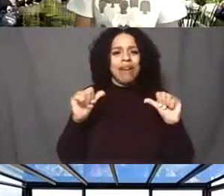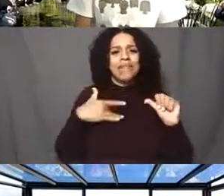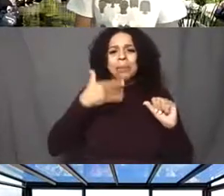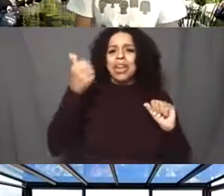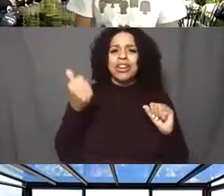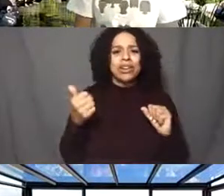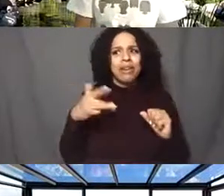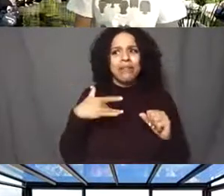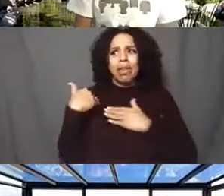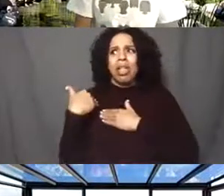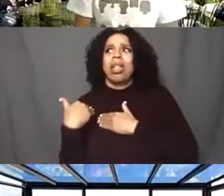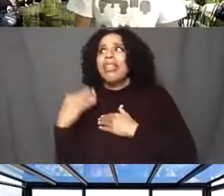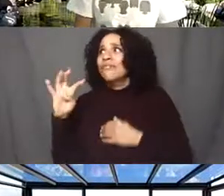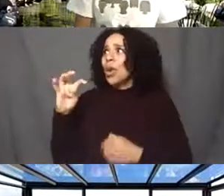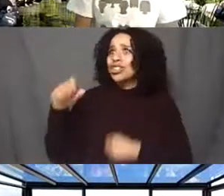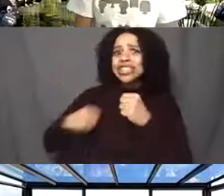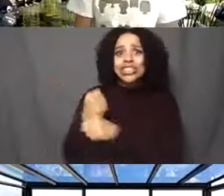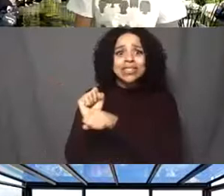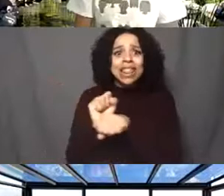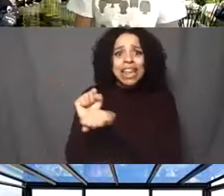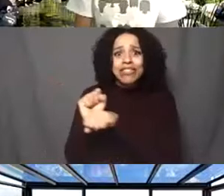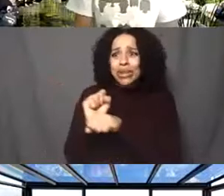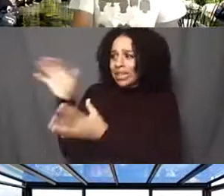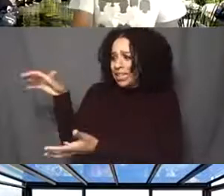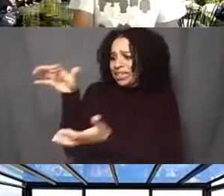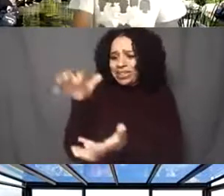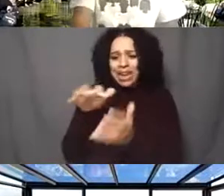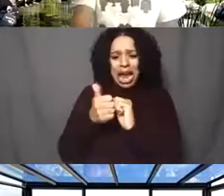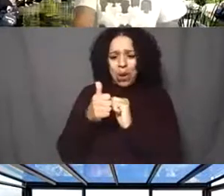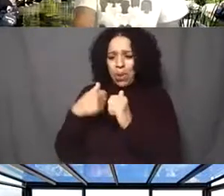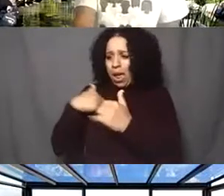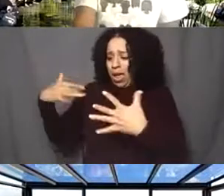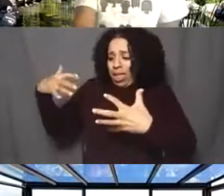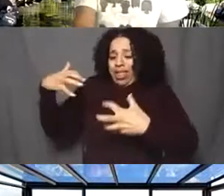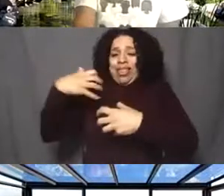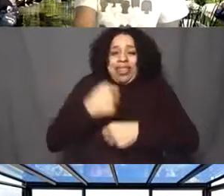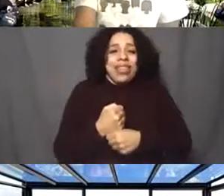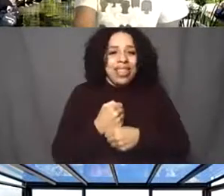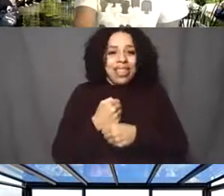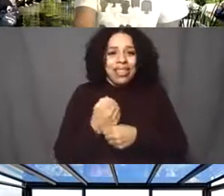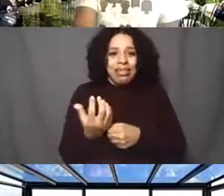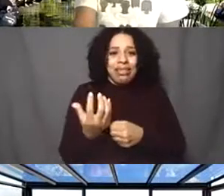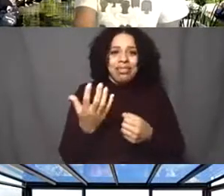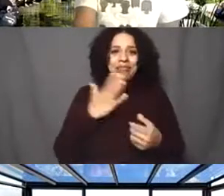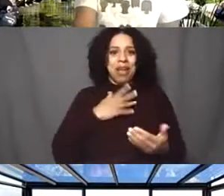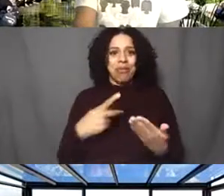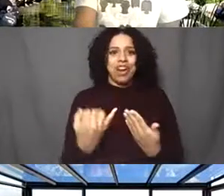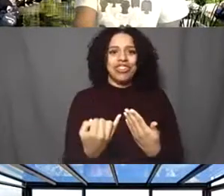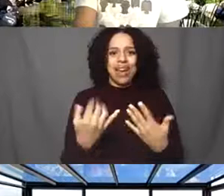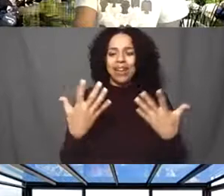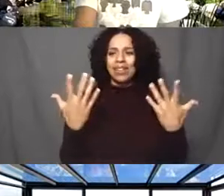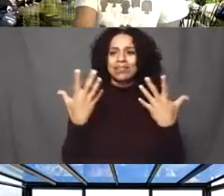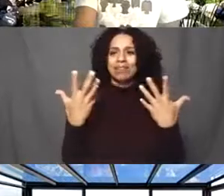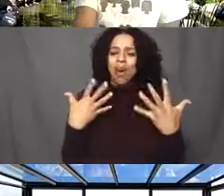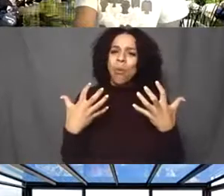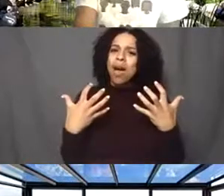400-year story justice? How do you do justice to people who have been so dehumanized in our story? And